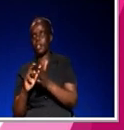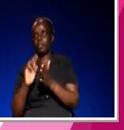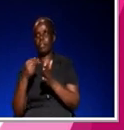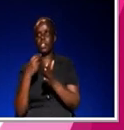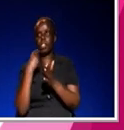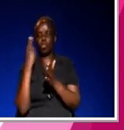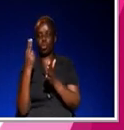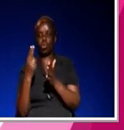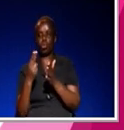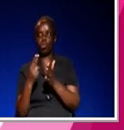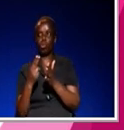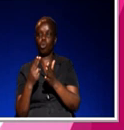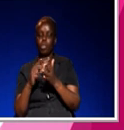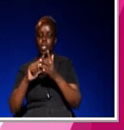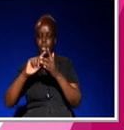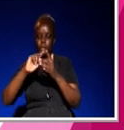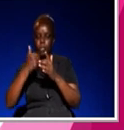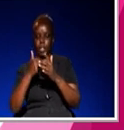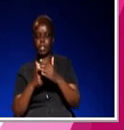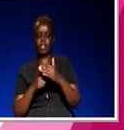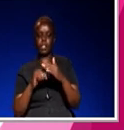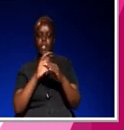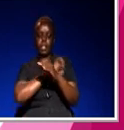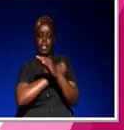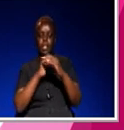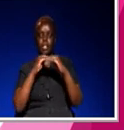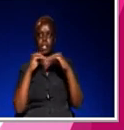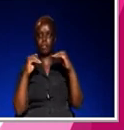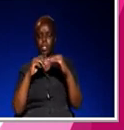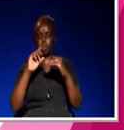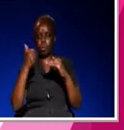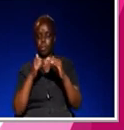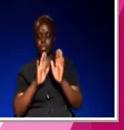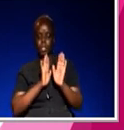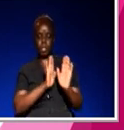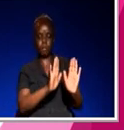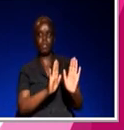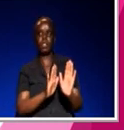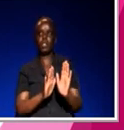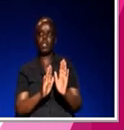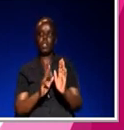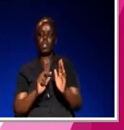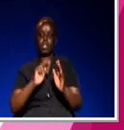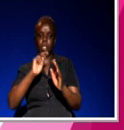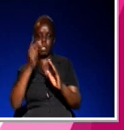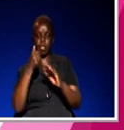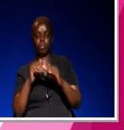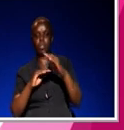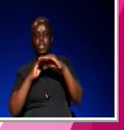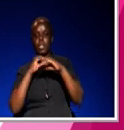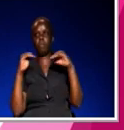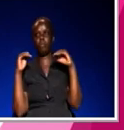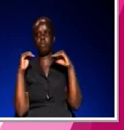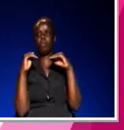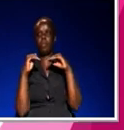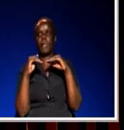electrons occupying the first energy level, and the remaining 1 electrons occupying the second energy level. We are